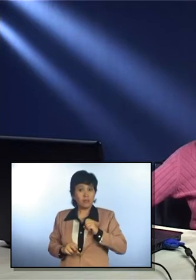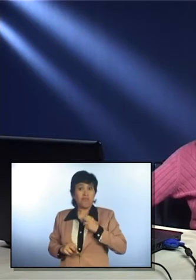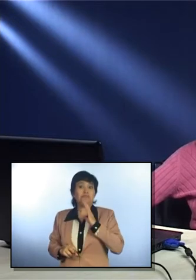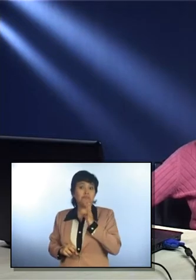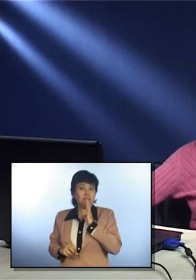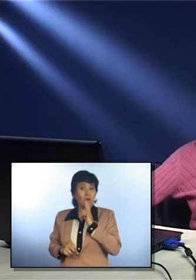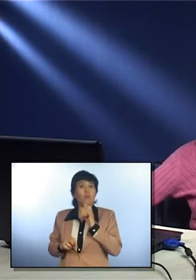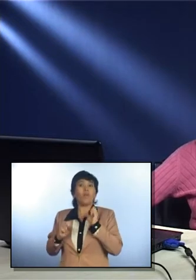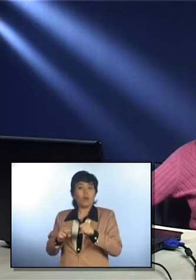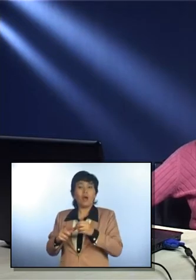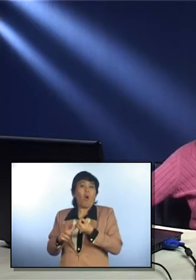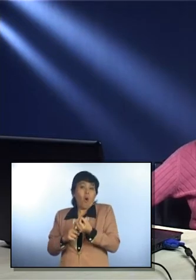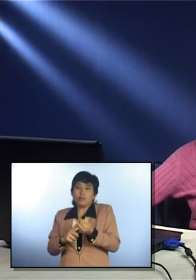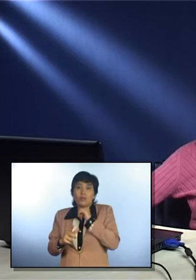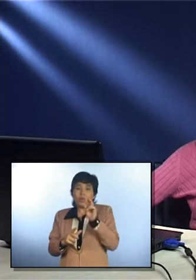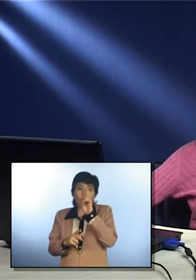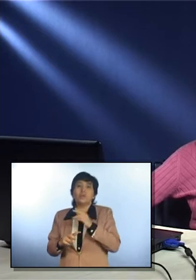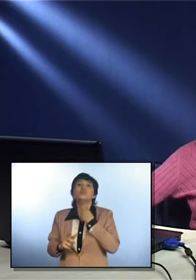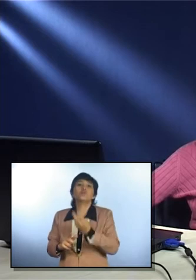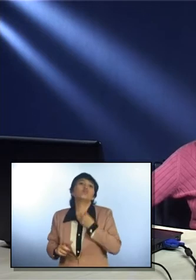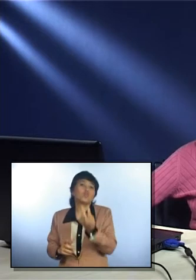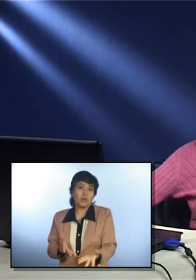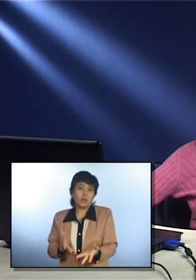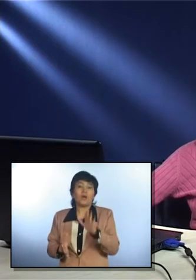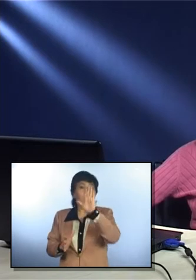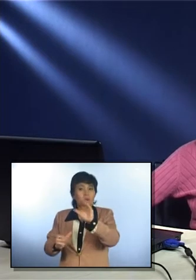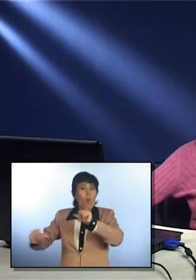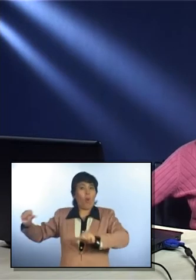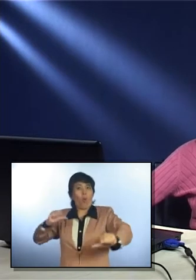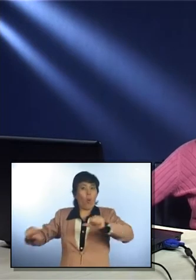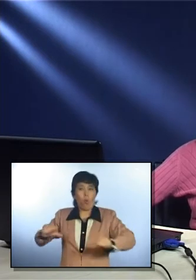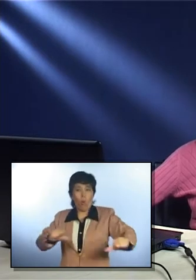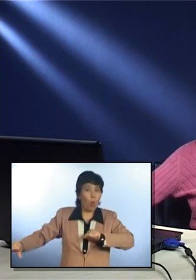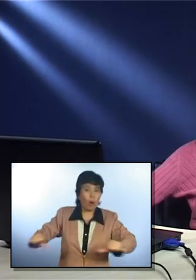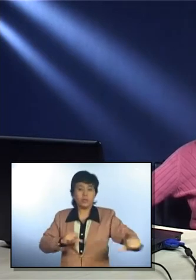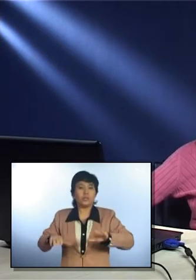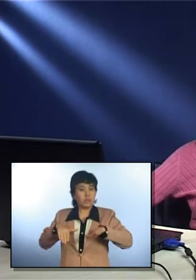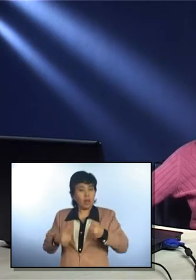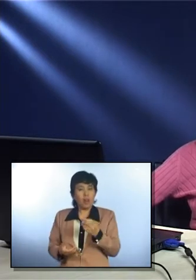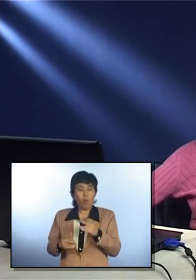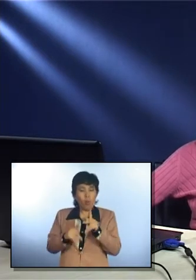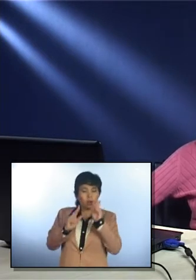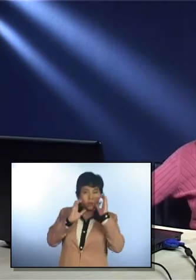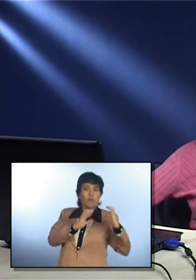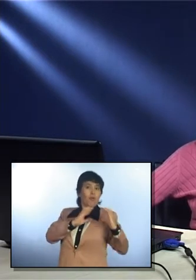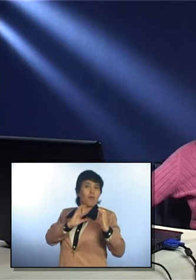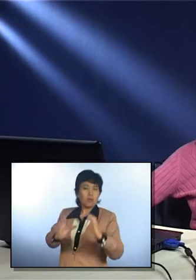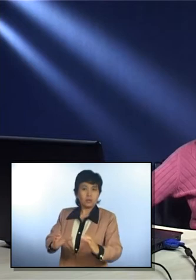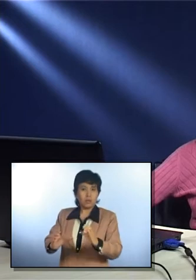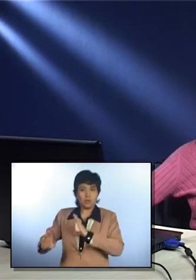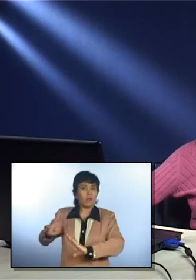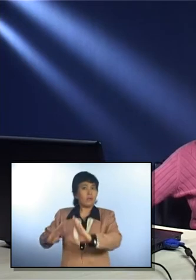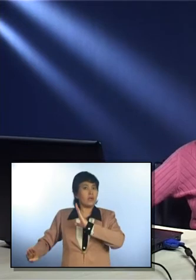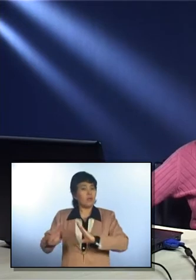or non-verbally. Most importantly, your action has to be sincere. Once people could sense that your known